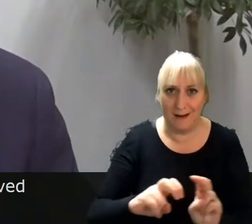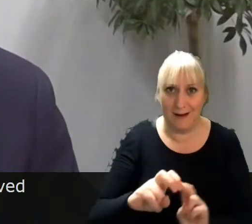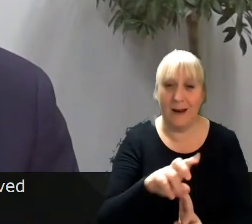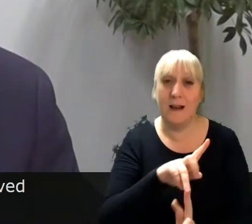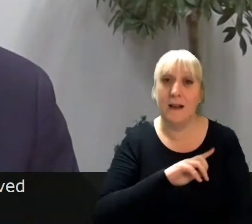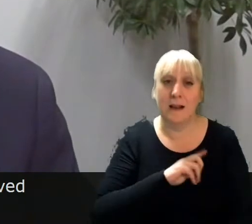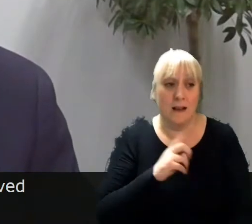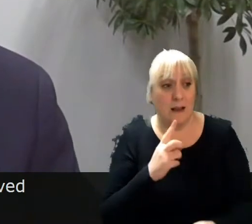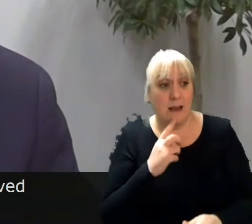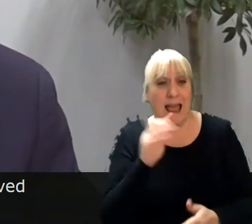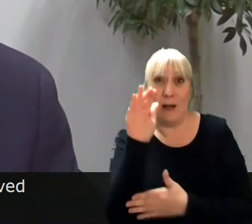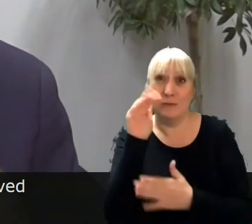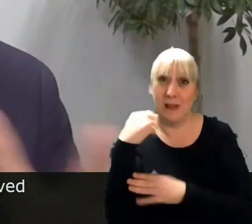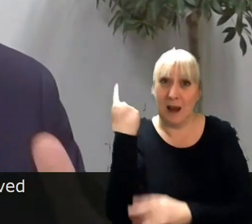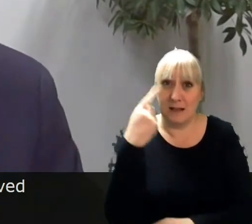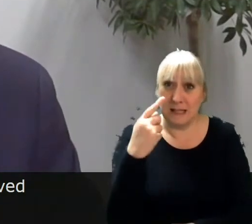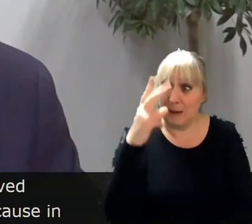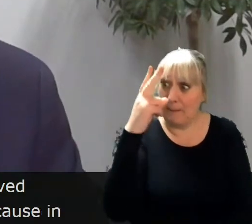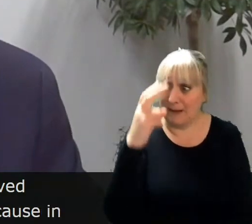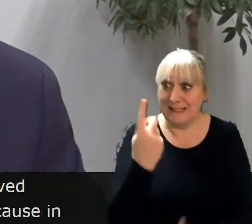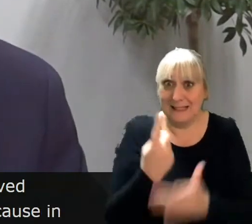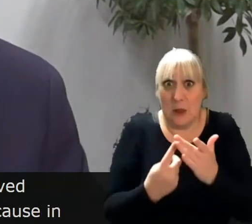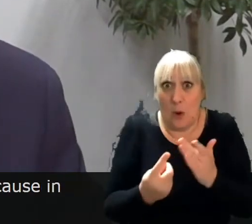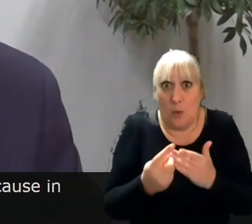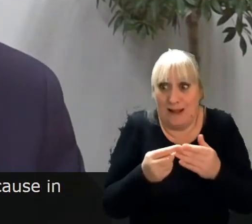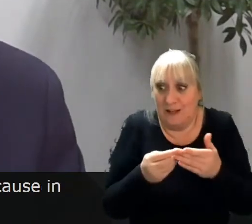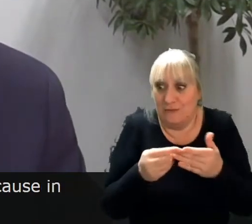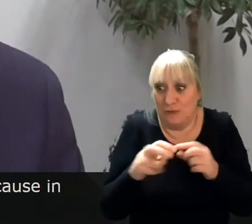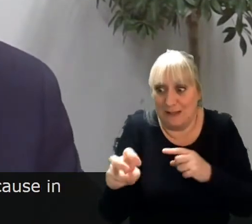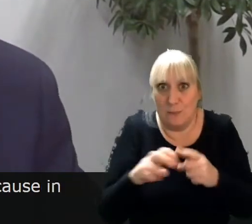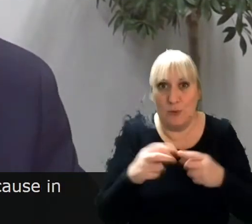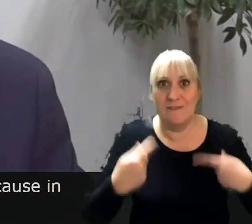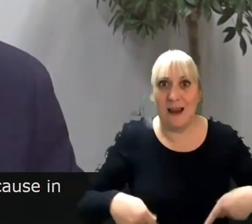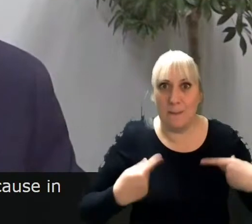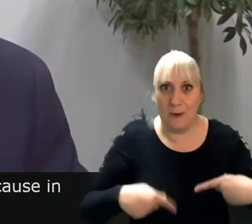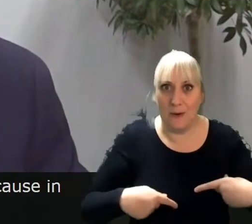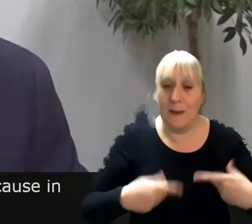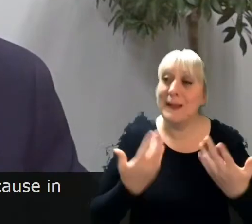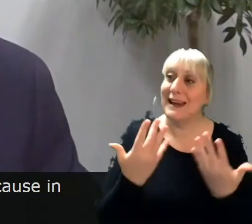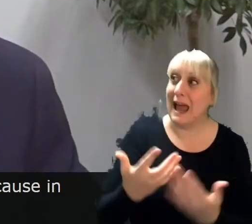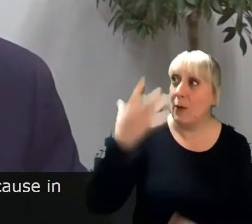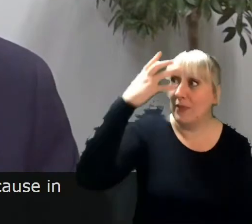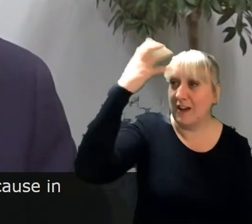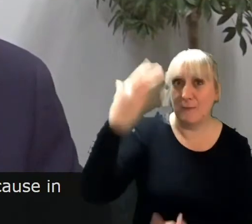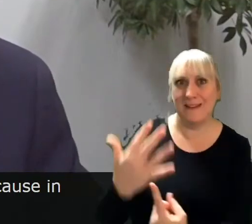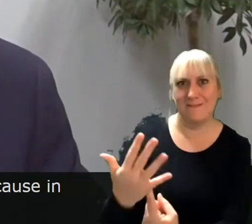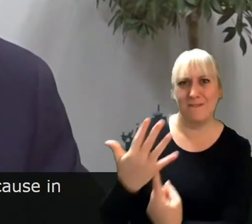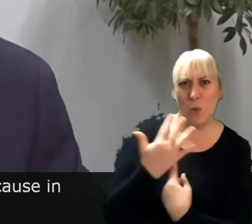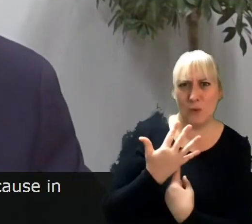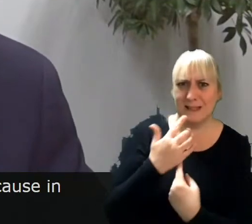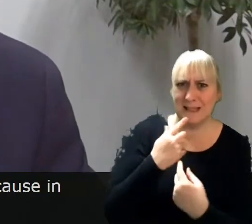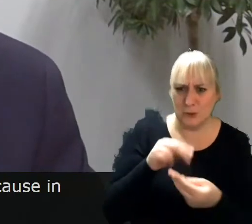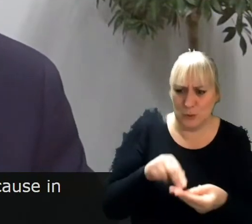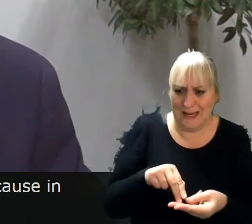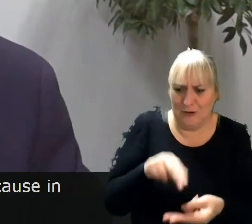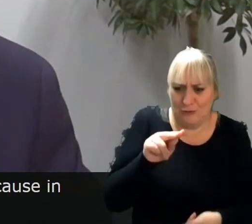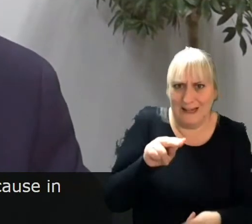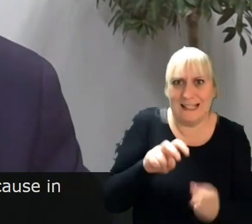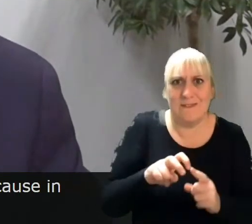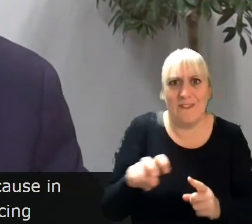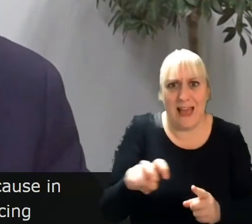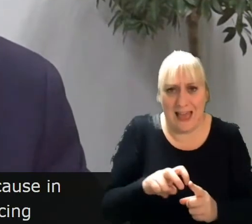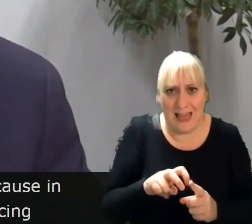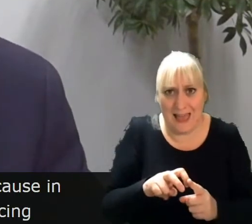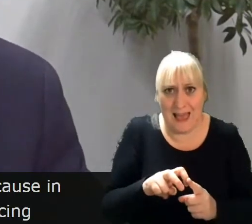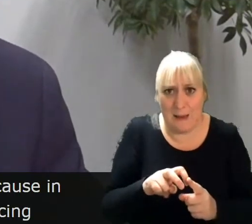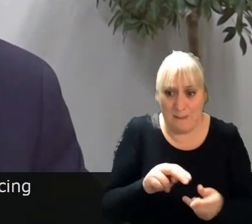form of public transport open. What's happened though? The government's now forcing me to increase fares by inflation plus 1%. So they're